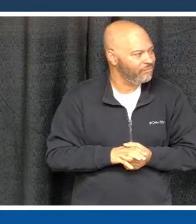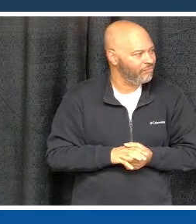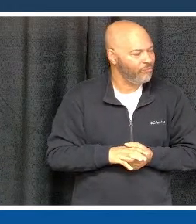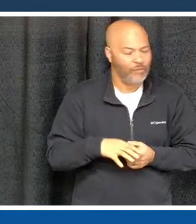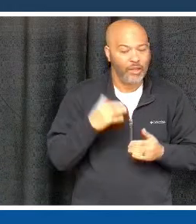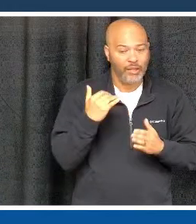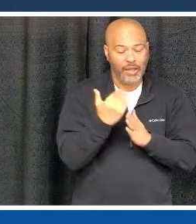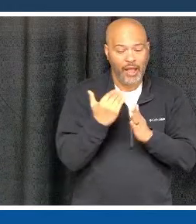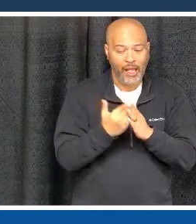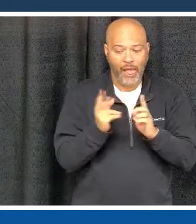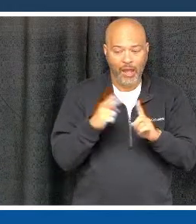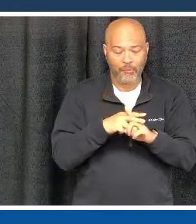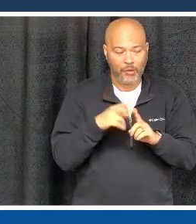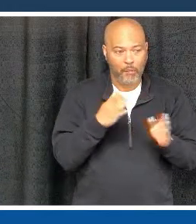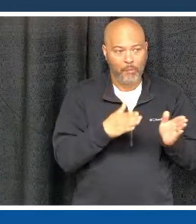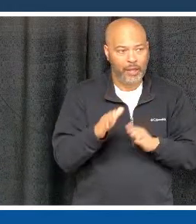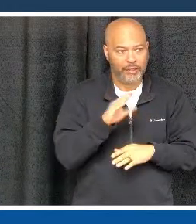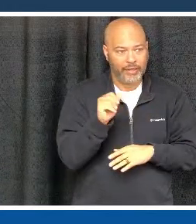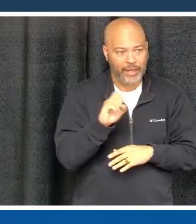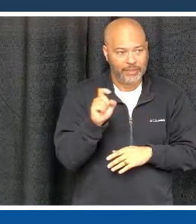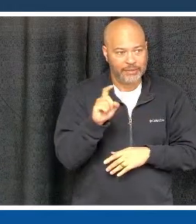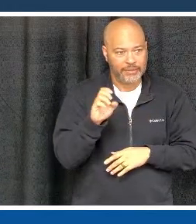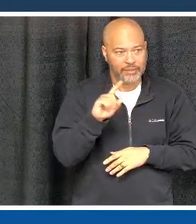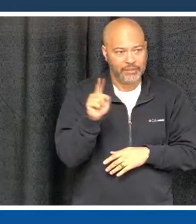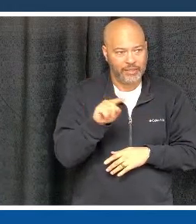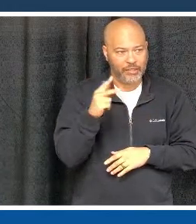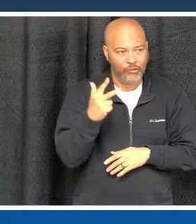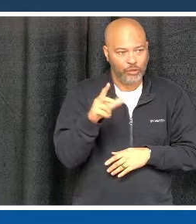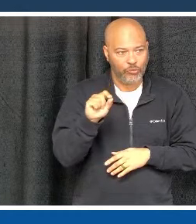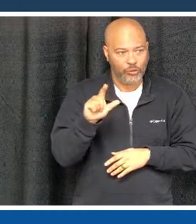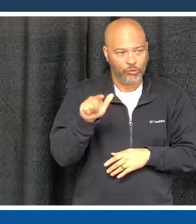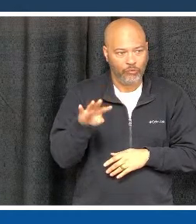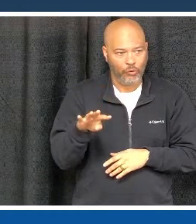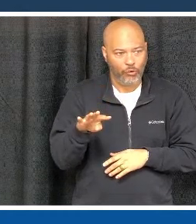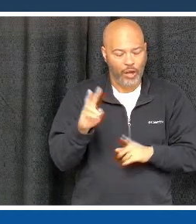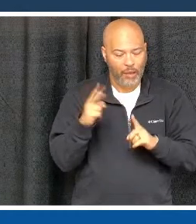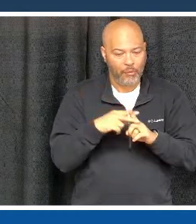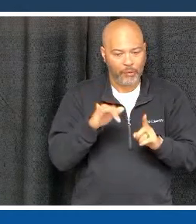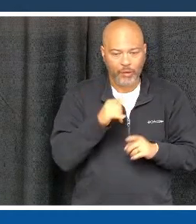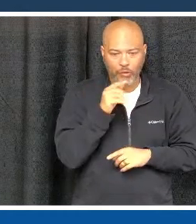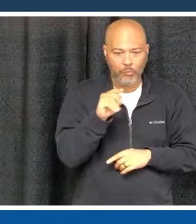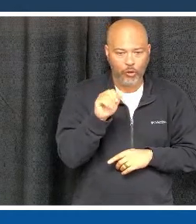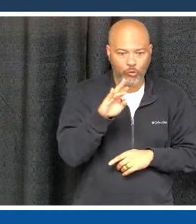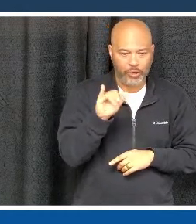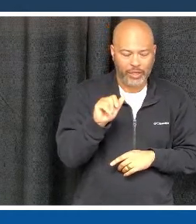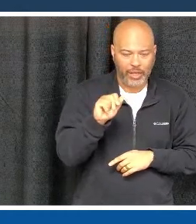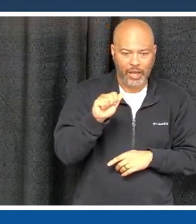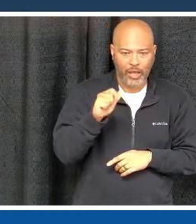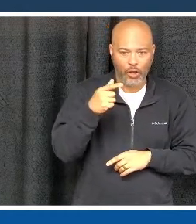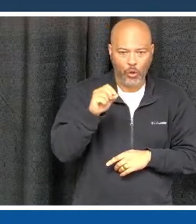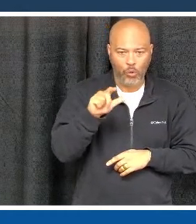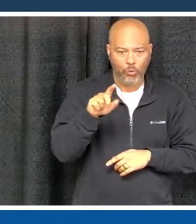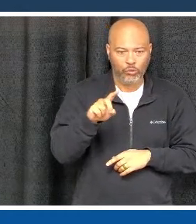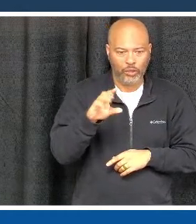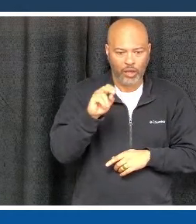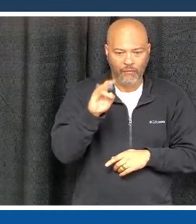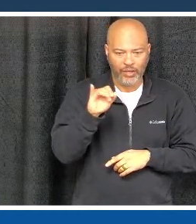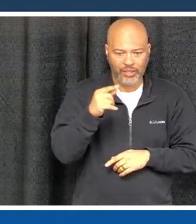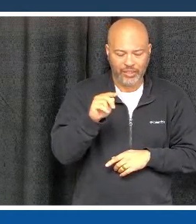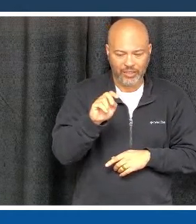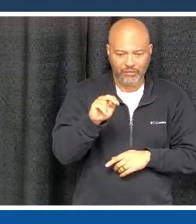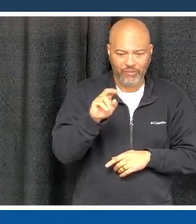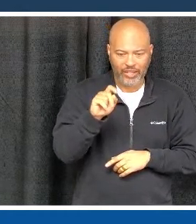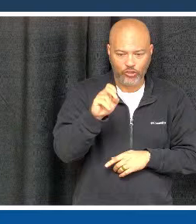This next application, Planning Commission case number Z3 2024, is the application of Maria Gold. Covington Ventures is the